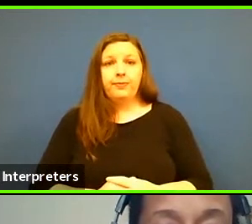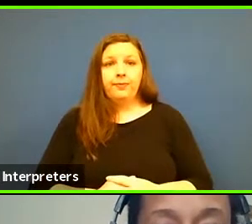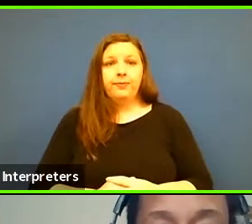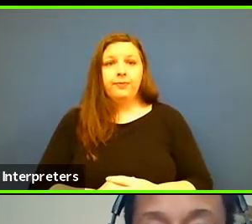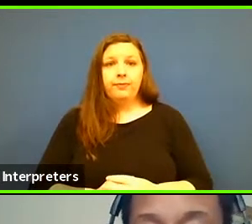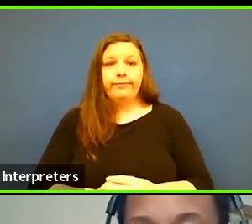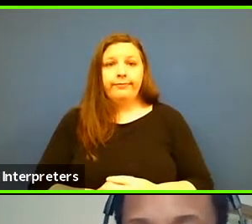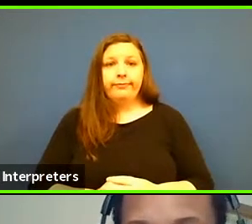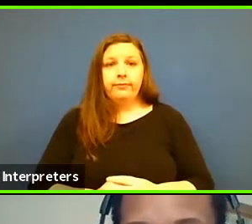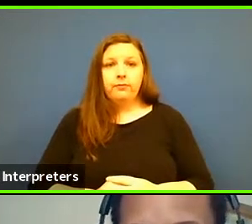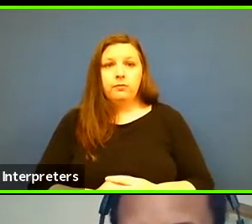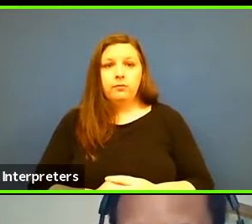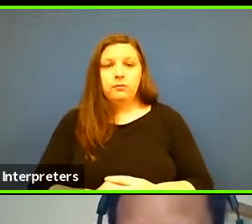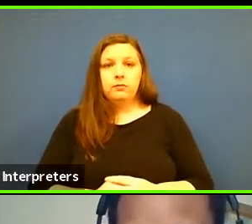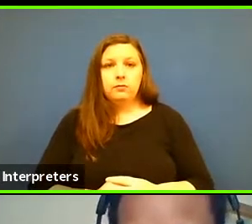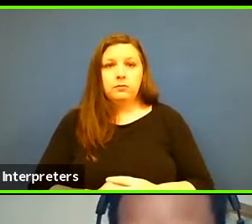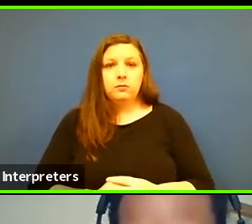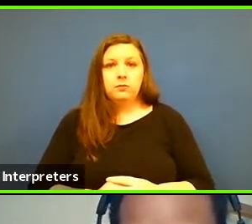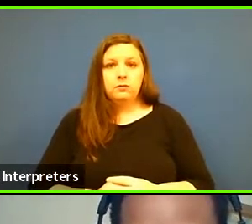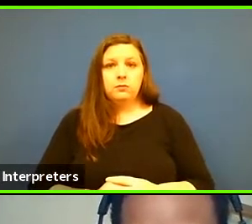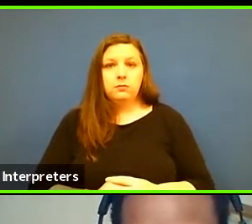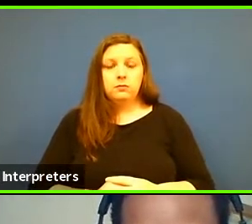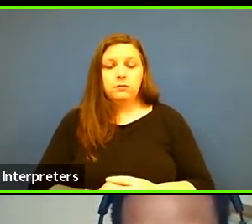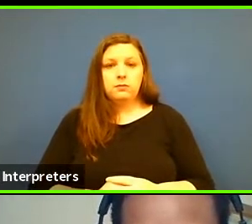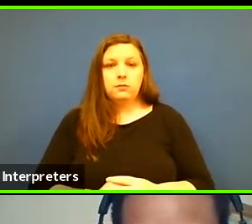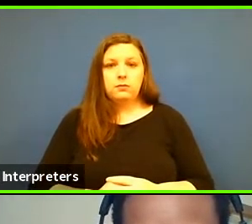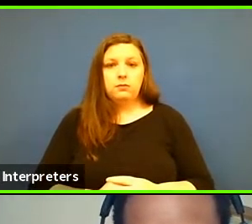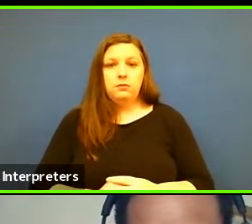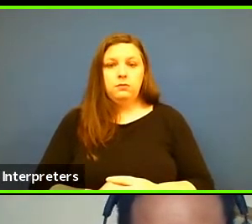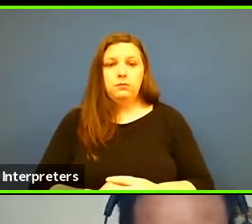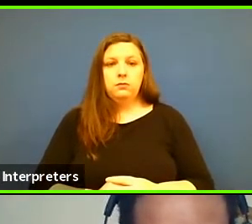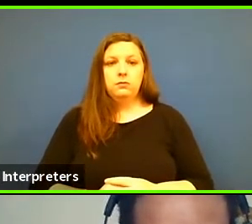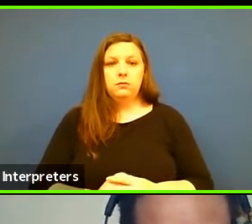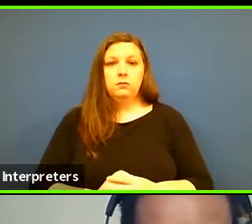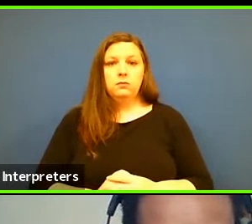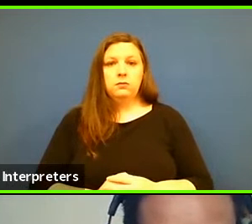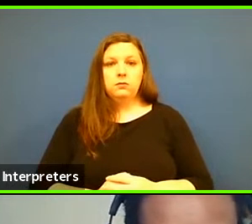right, let me come back. Let's see.